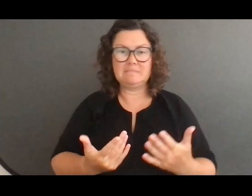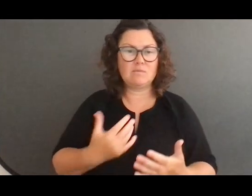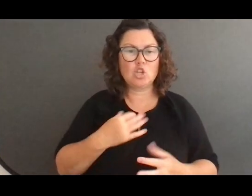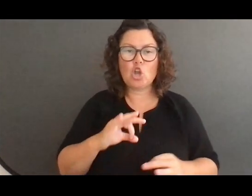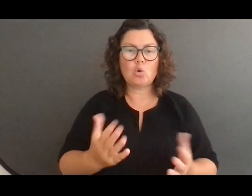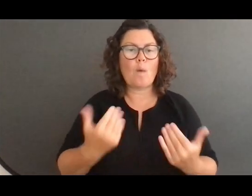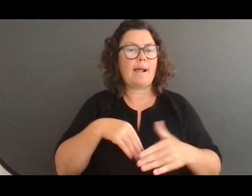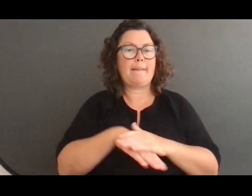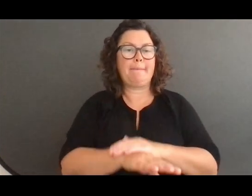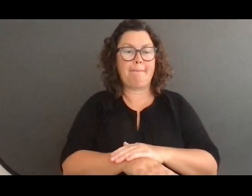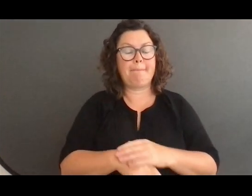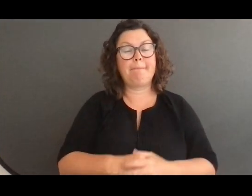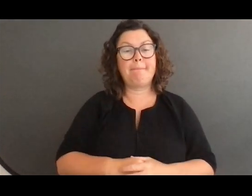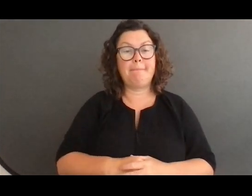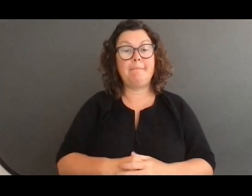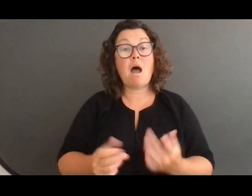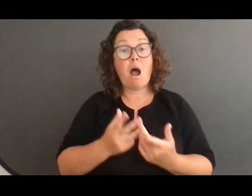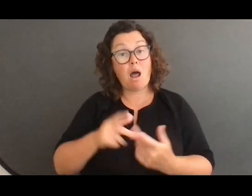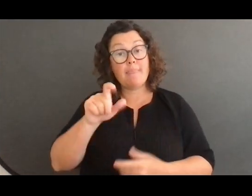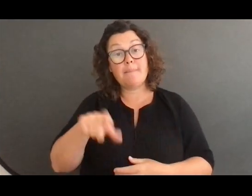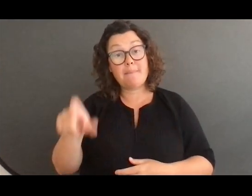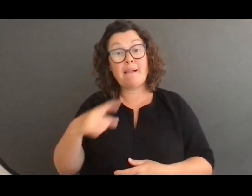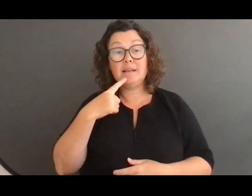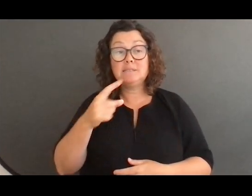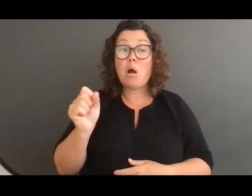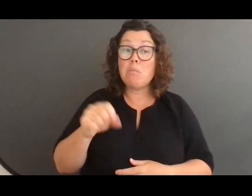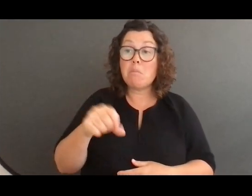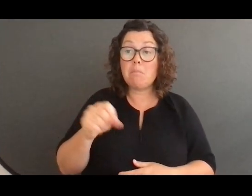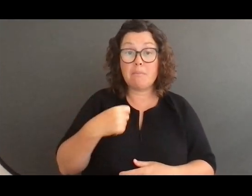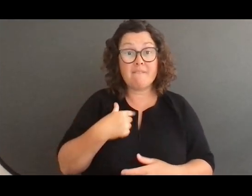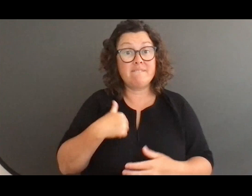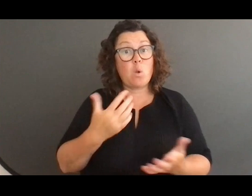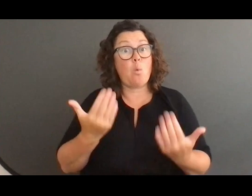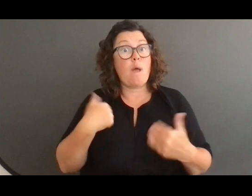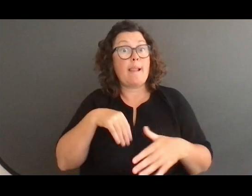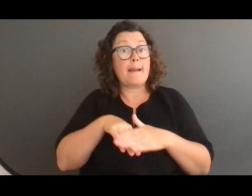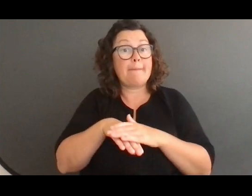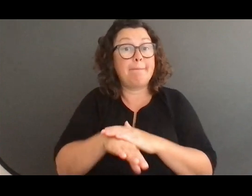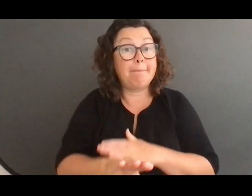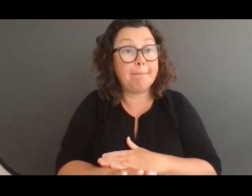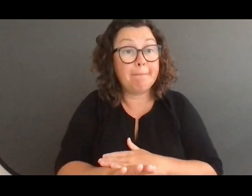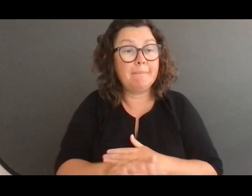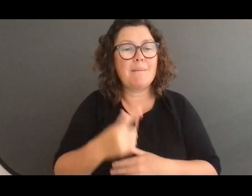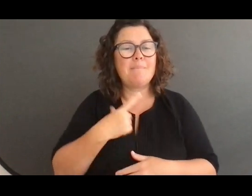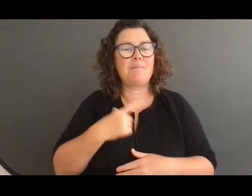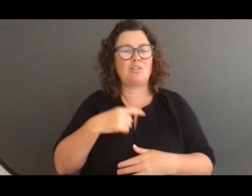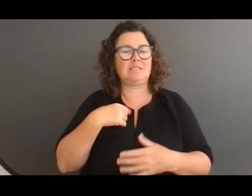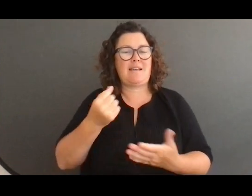space, that was because they had a lot of experience in the arts and they didn't feel that other community members would necessarily feel